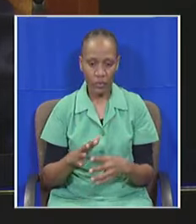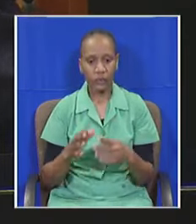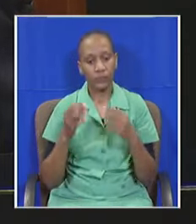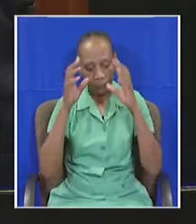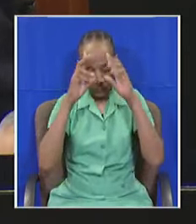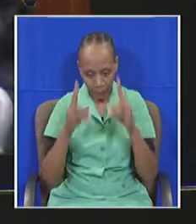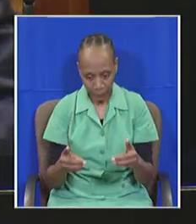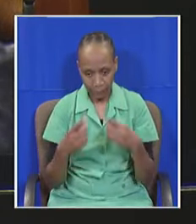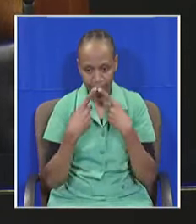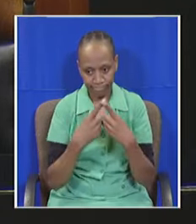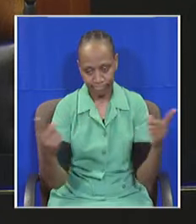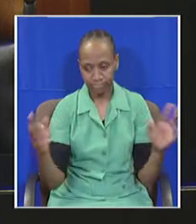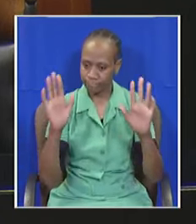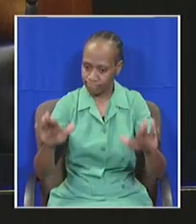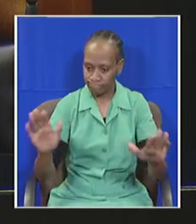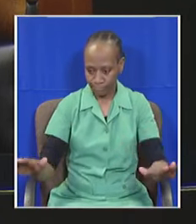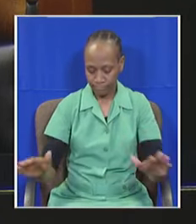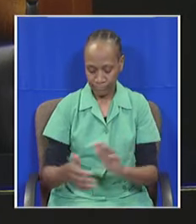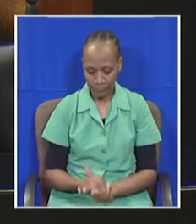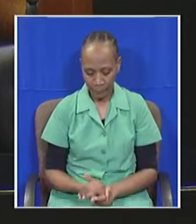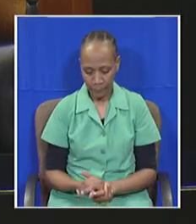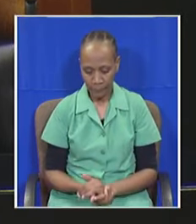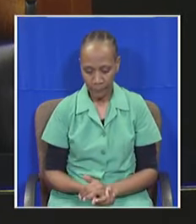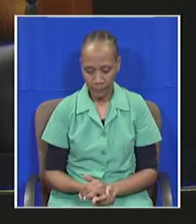ruling. Order.